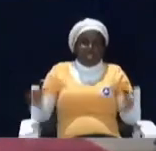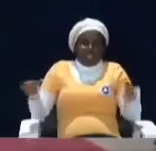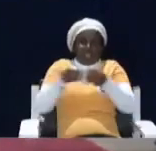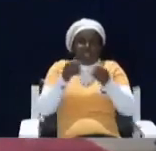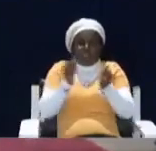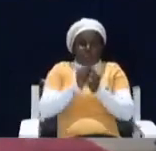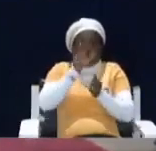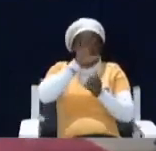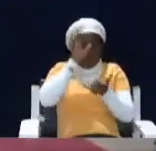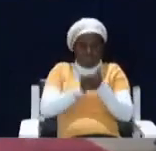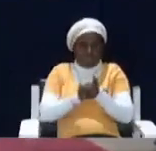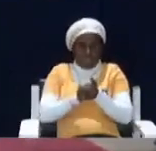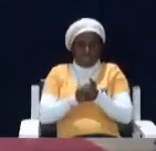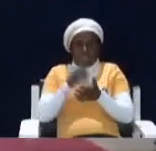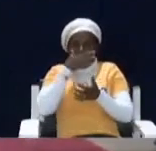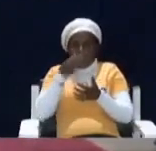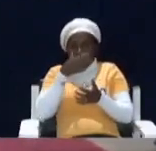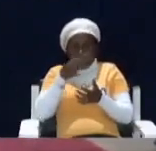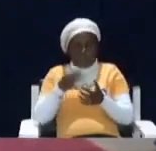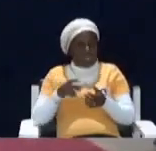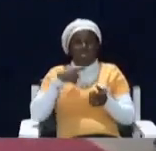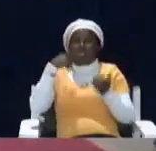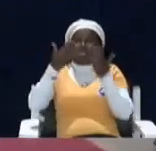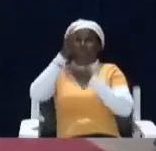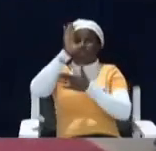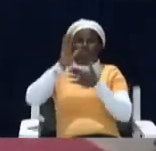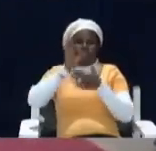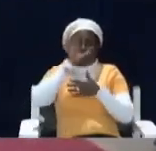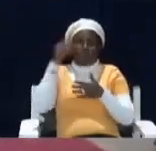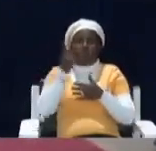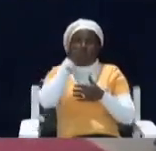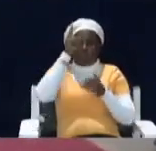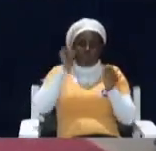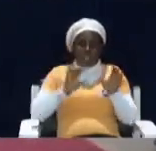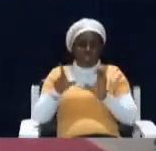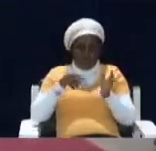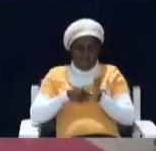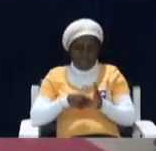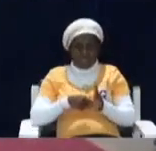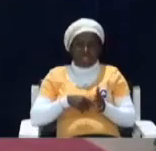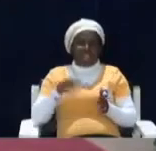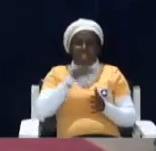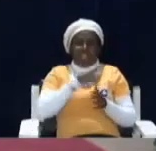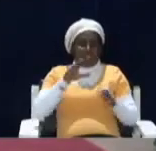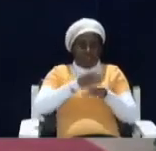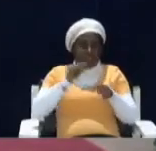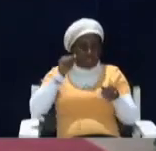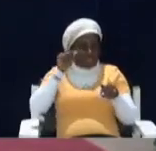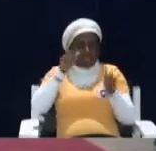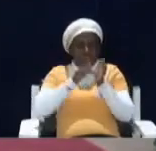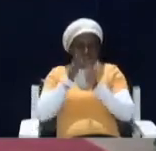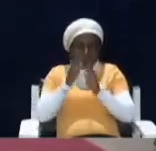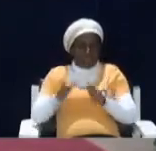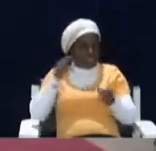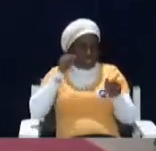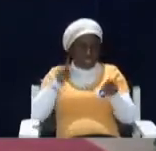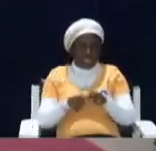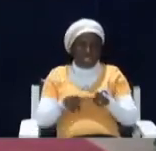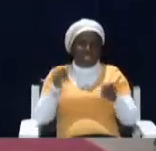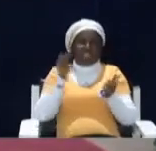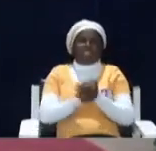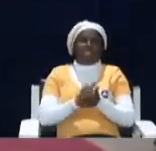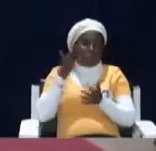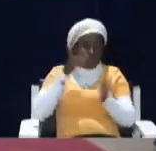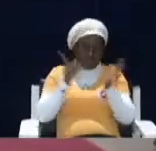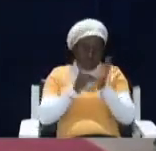sperm." But I told it to God. I said, "God, only you can do this." Then I called a Christian sister who was a consultant